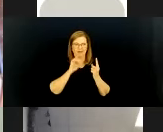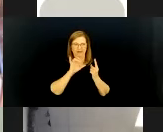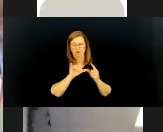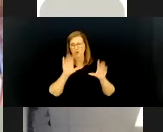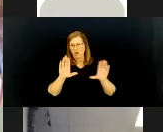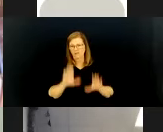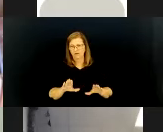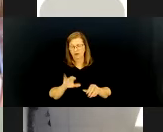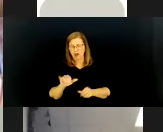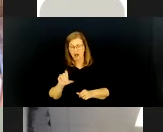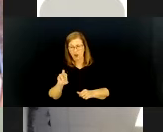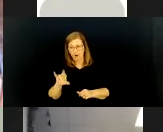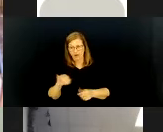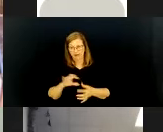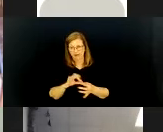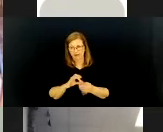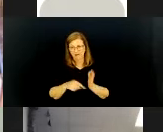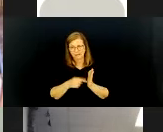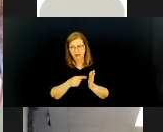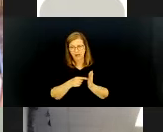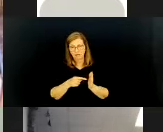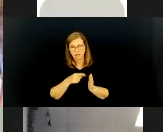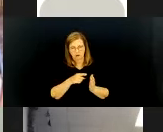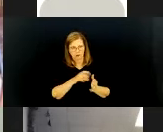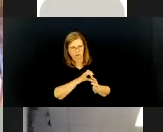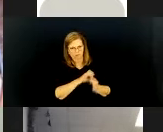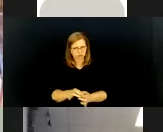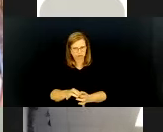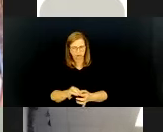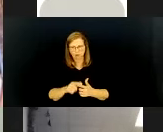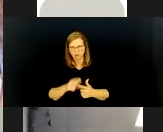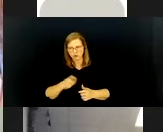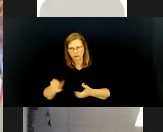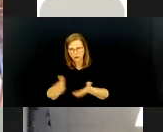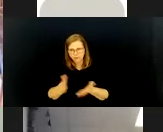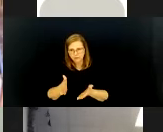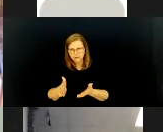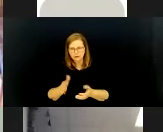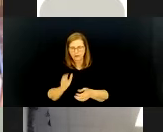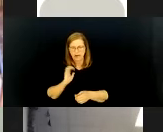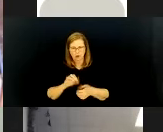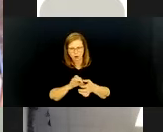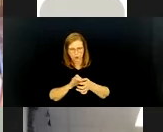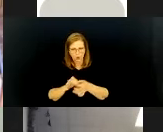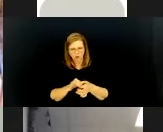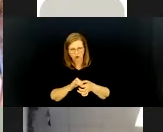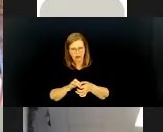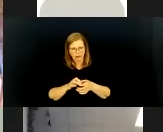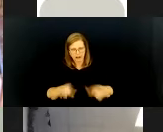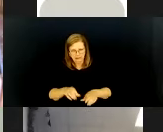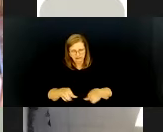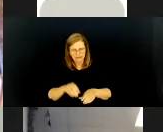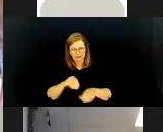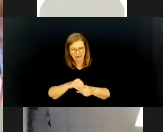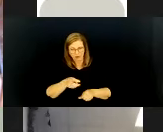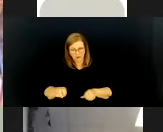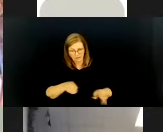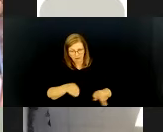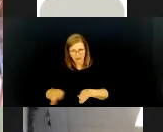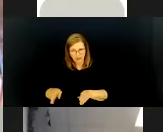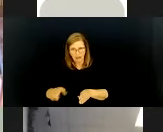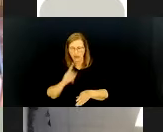Lori said, sometimes these really relate to our transition services or our coordinated set of activities within the transition plan. And it's